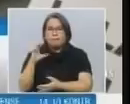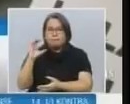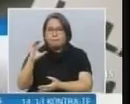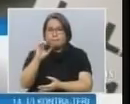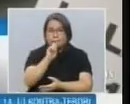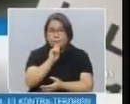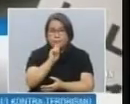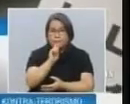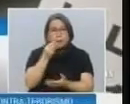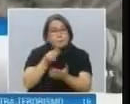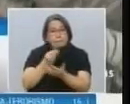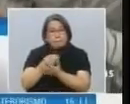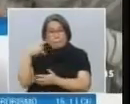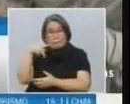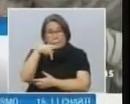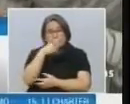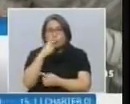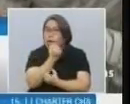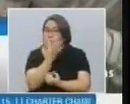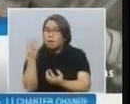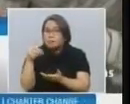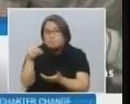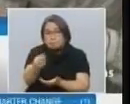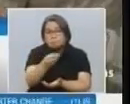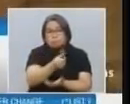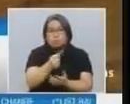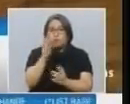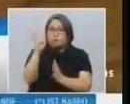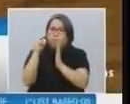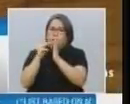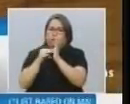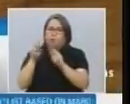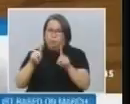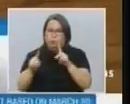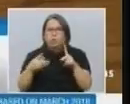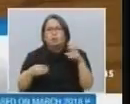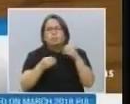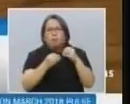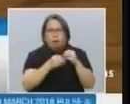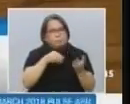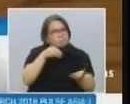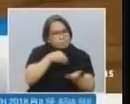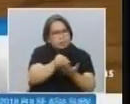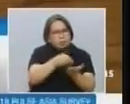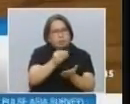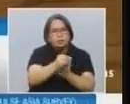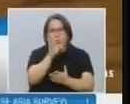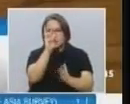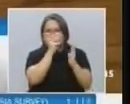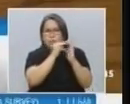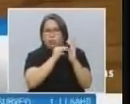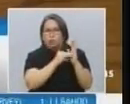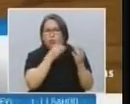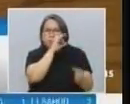transfer to 4 million people and will help 6 million more this year. Following